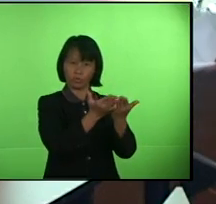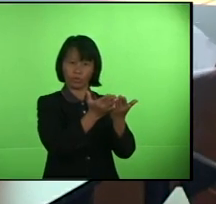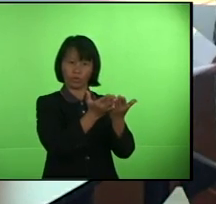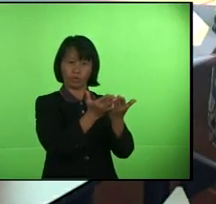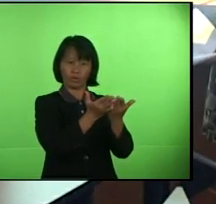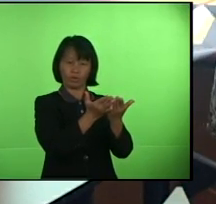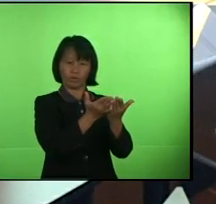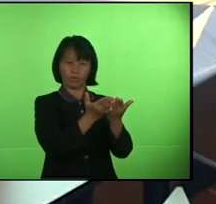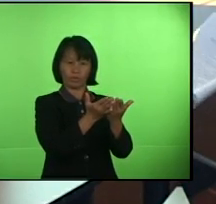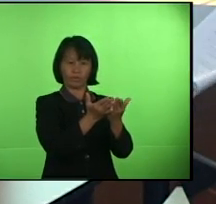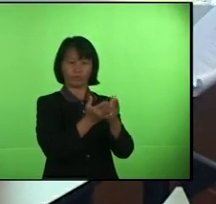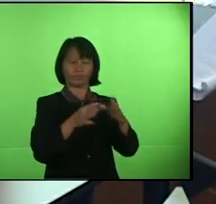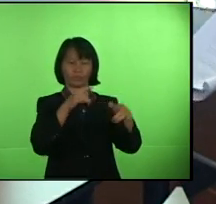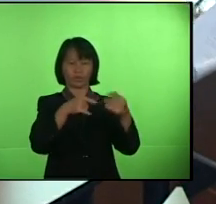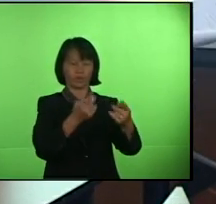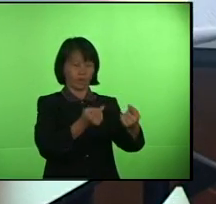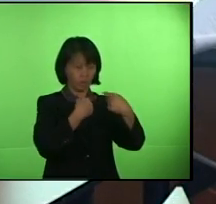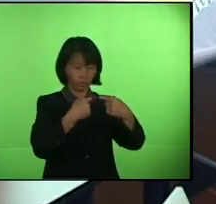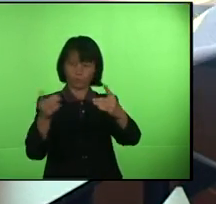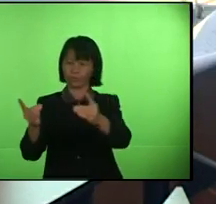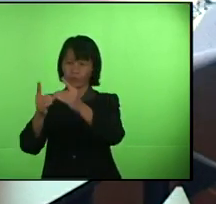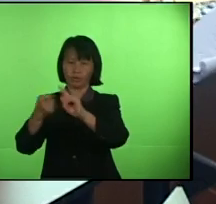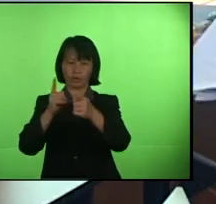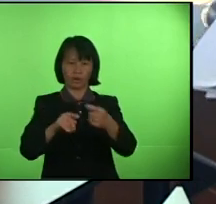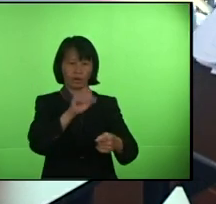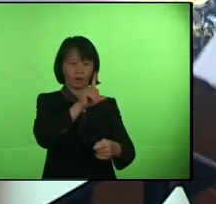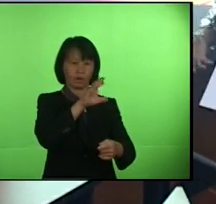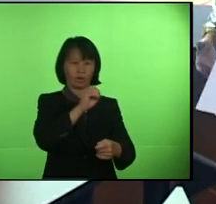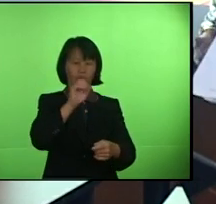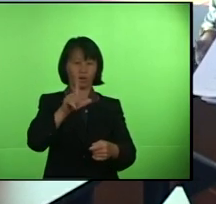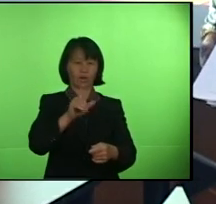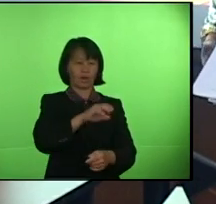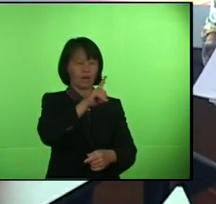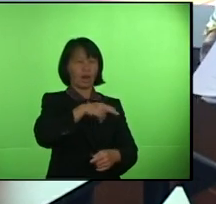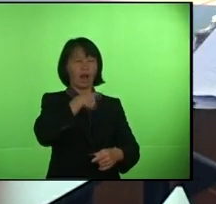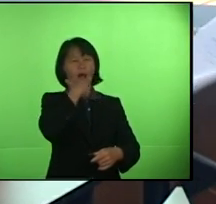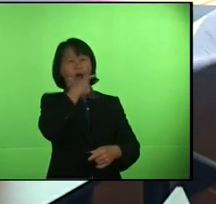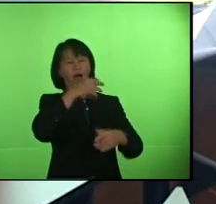So LOL means laugh out loud. I mean, it means that the comment is very funny.